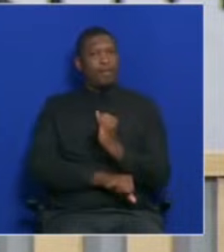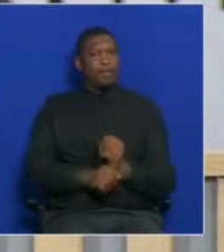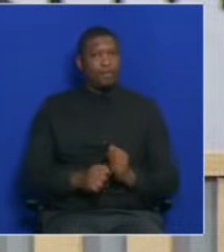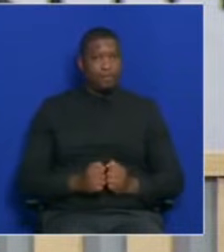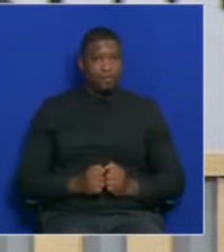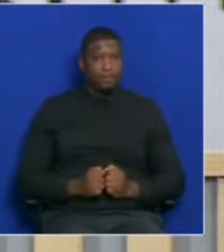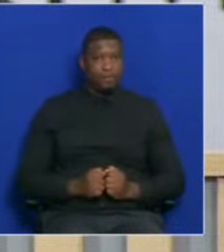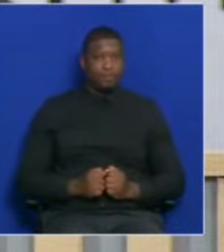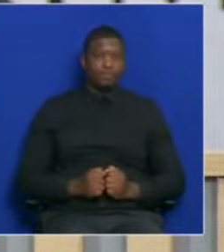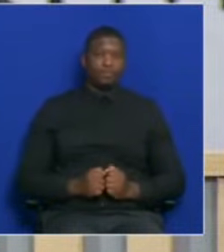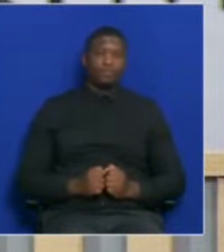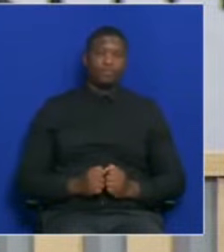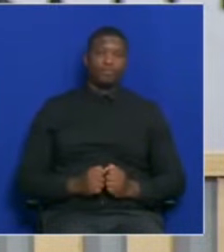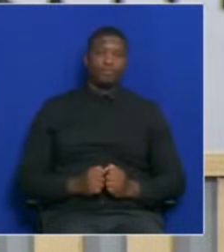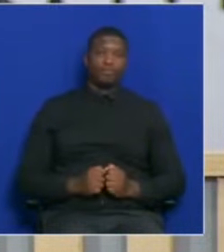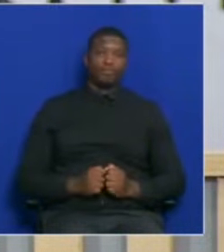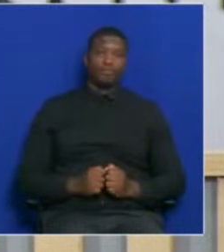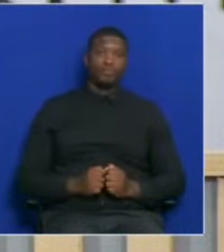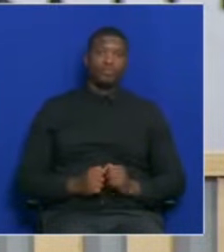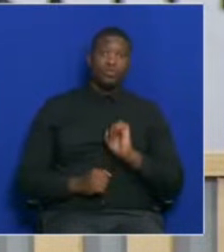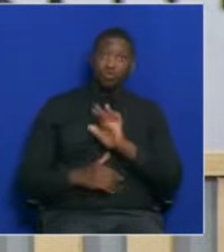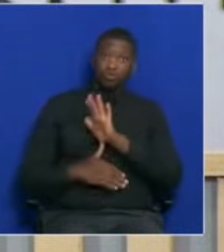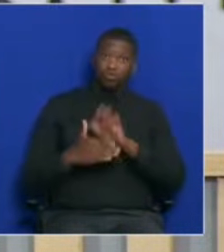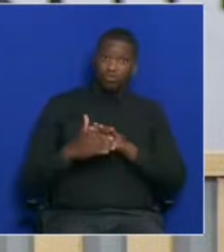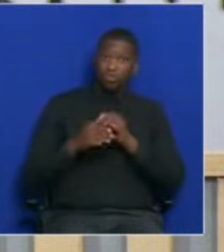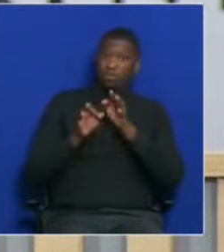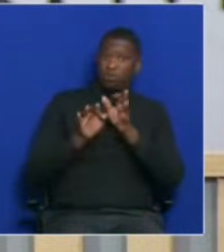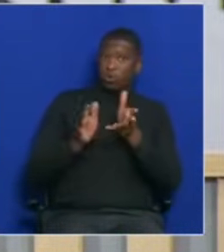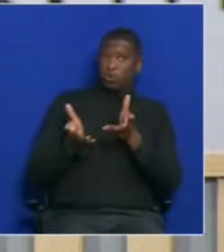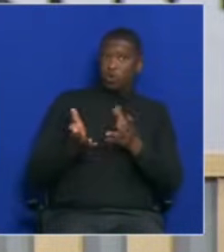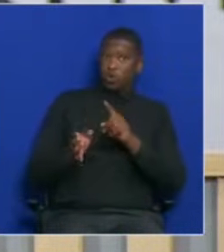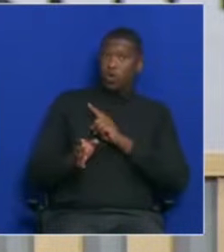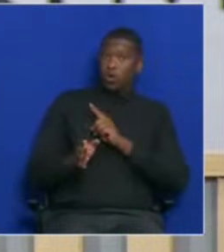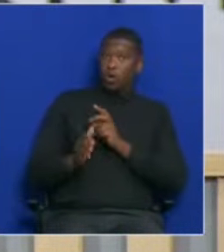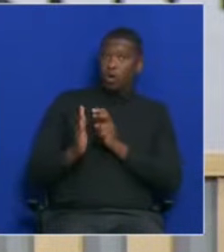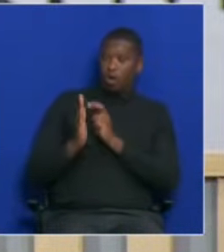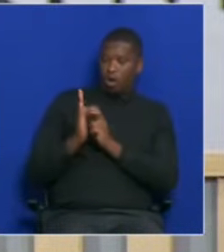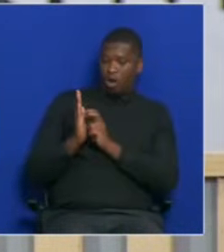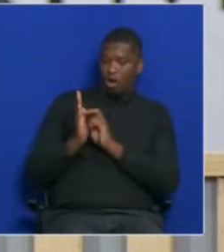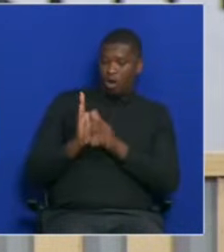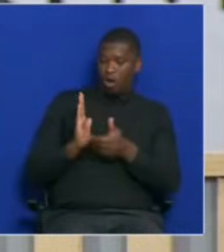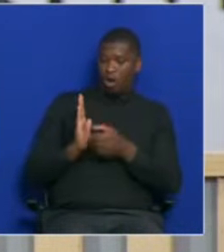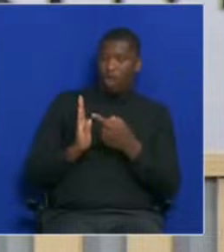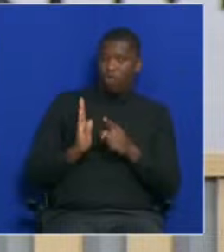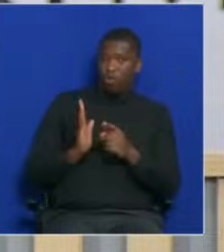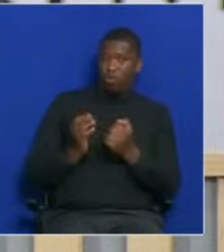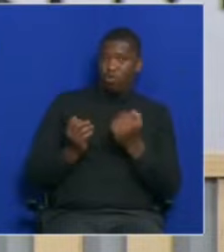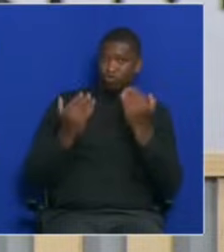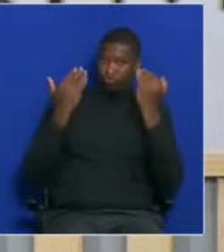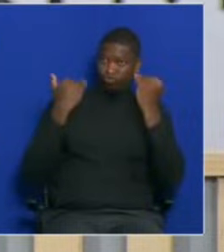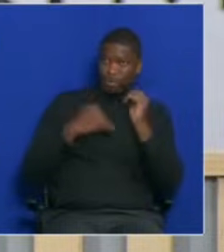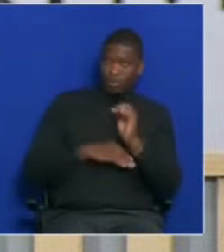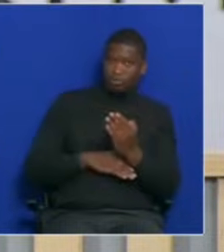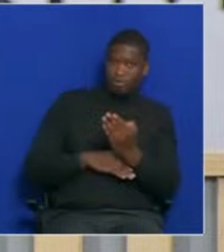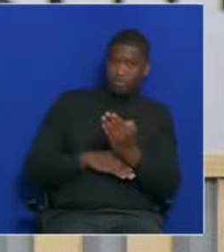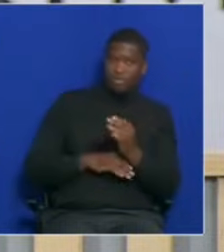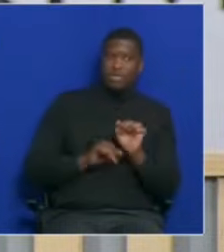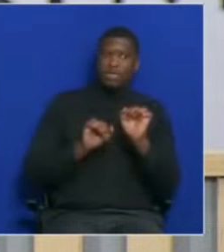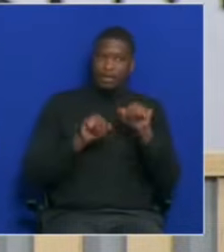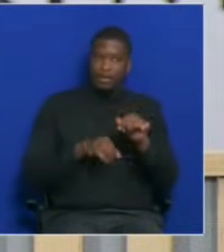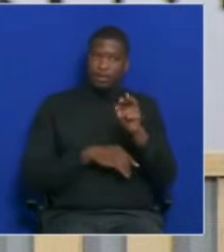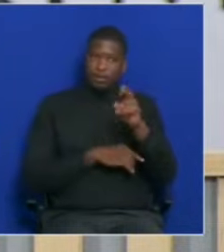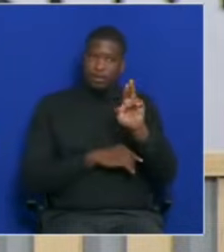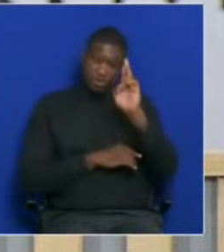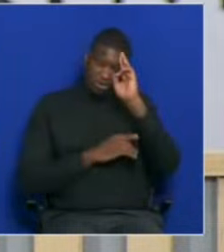Do you say that because the terms of reference of the judge? Yes. Okay. Remember, the judge would